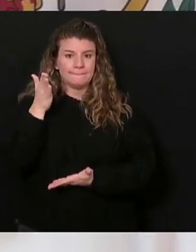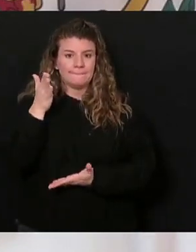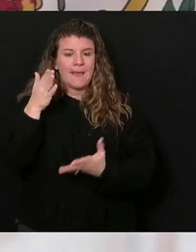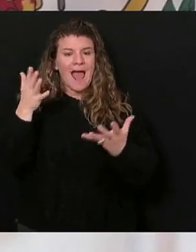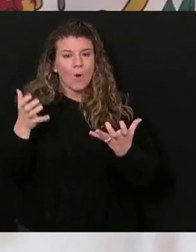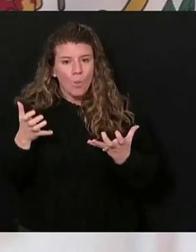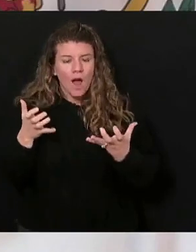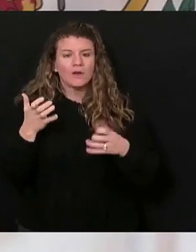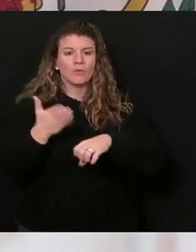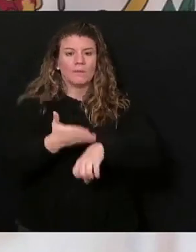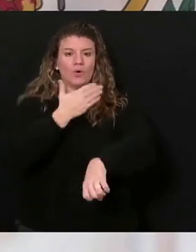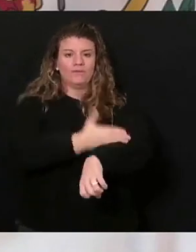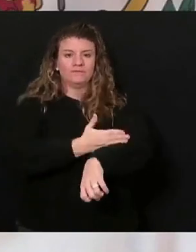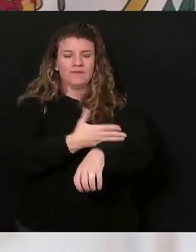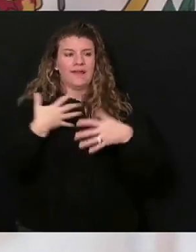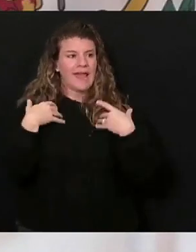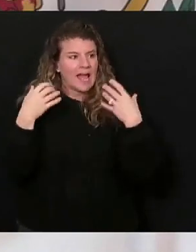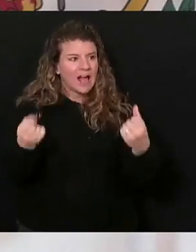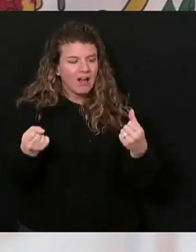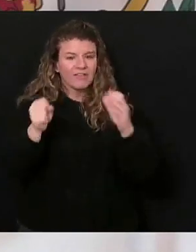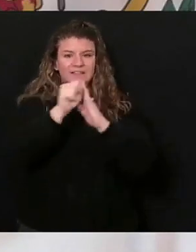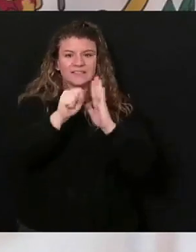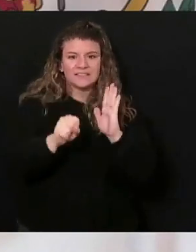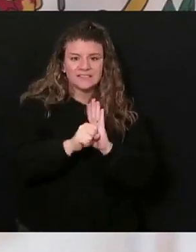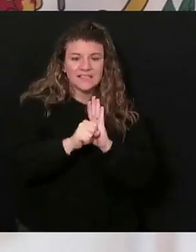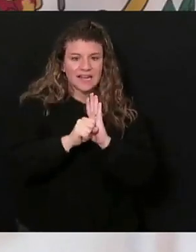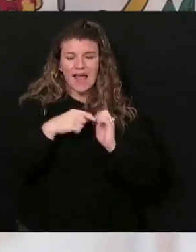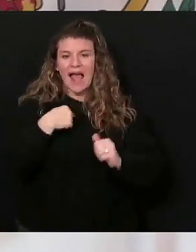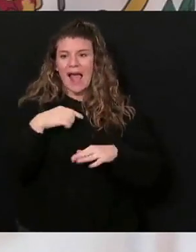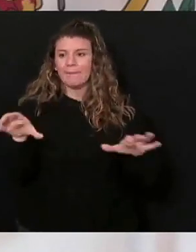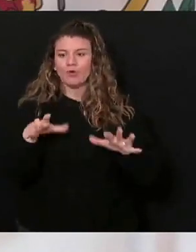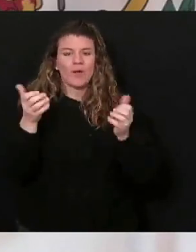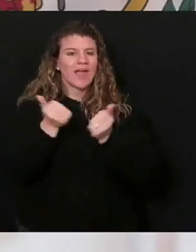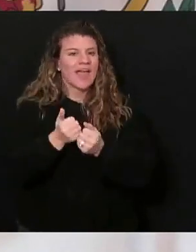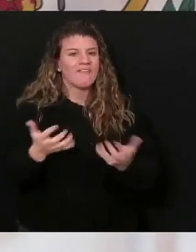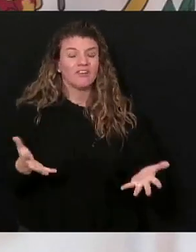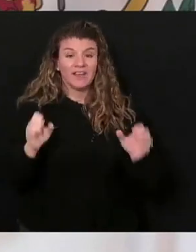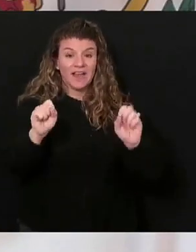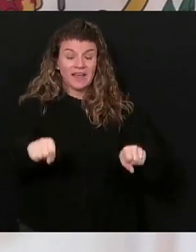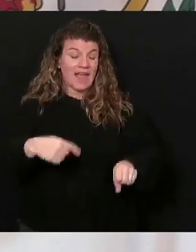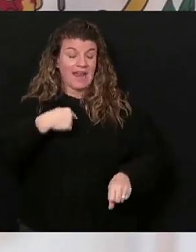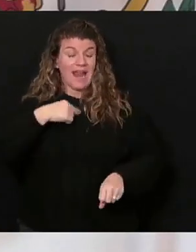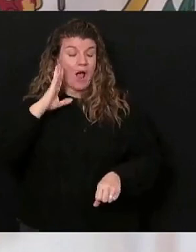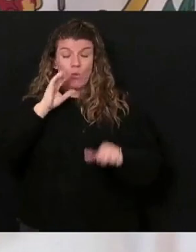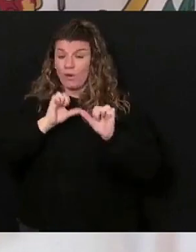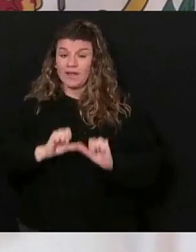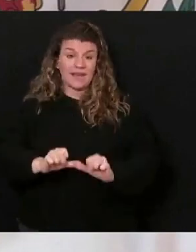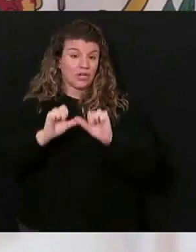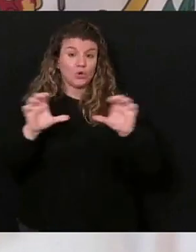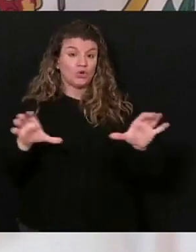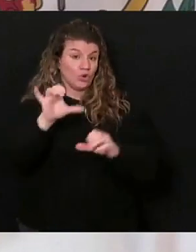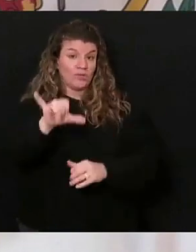better. Absolutely, I am trying with all in me, and I'll continue to do just that.